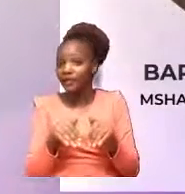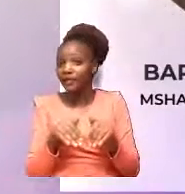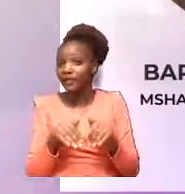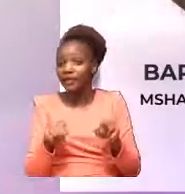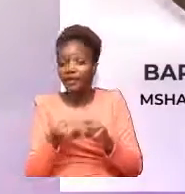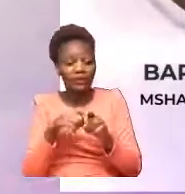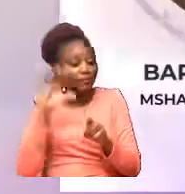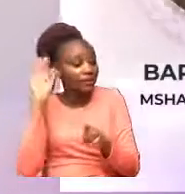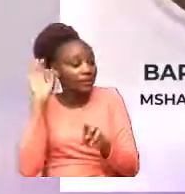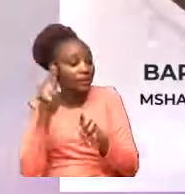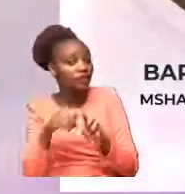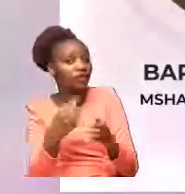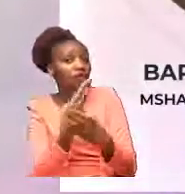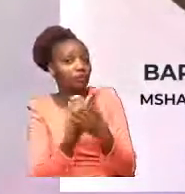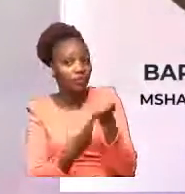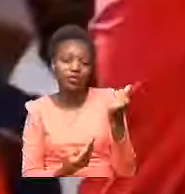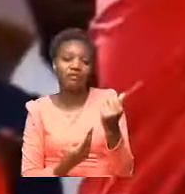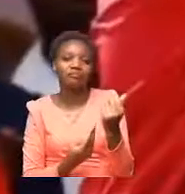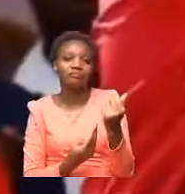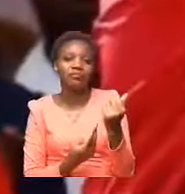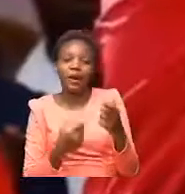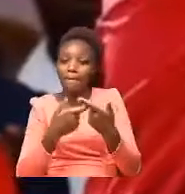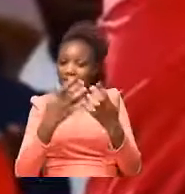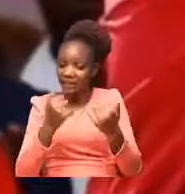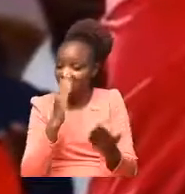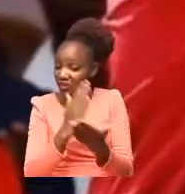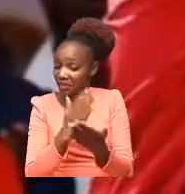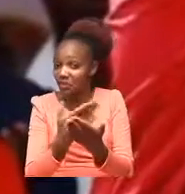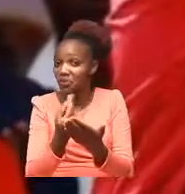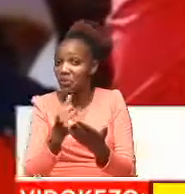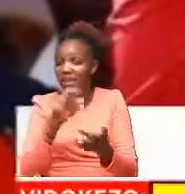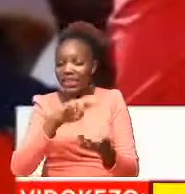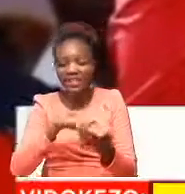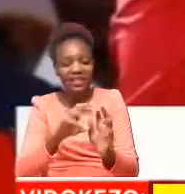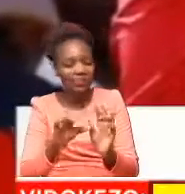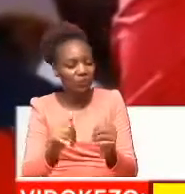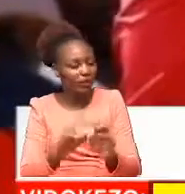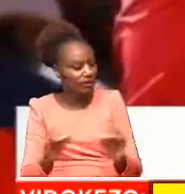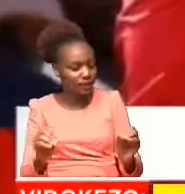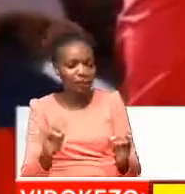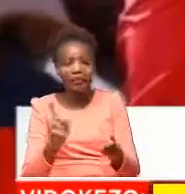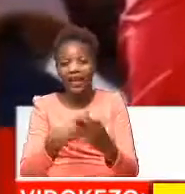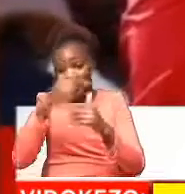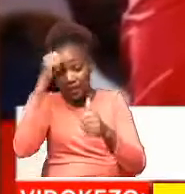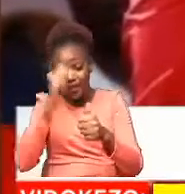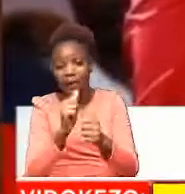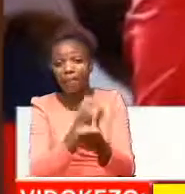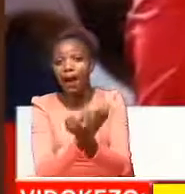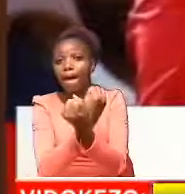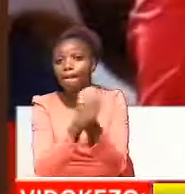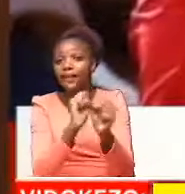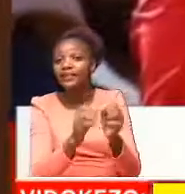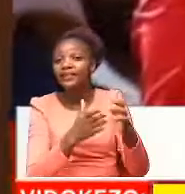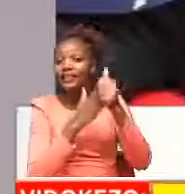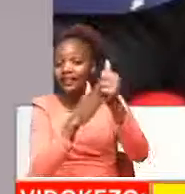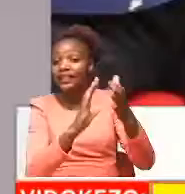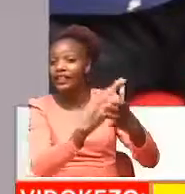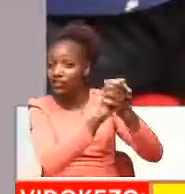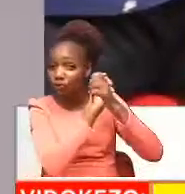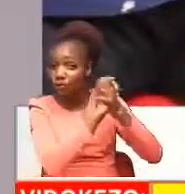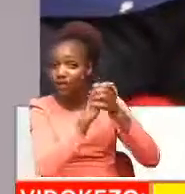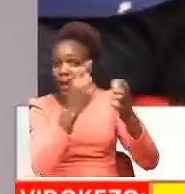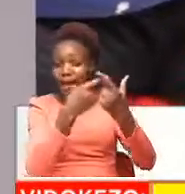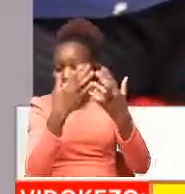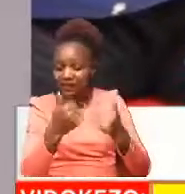two are no longer together. Rais Uhuru Kenyatta akiwa ndio kiongozi wa chama cha Jubilee, huenda hatua hii kamweka pabaya